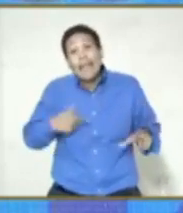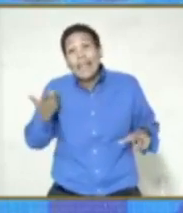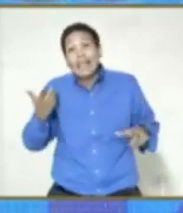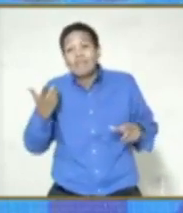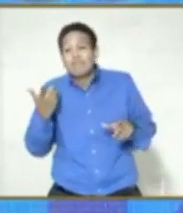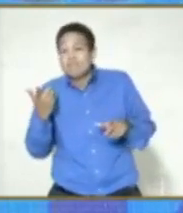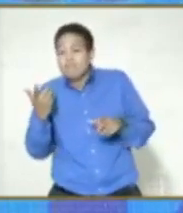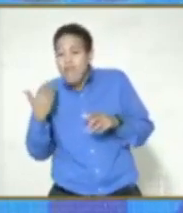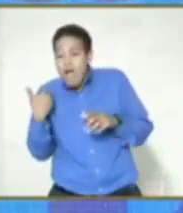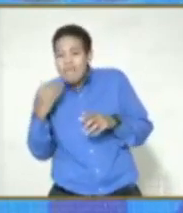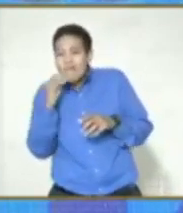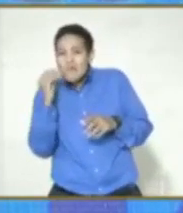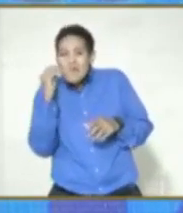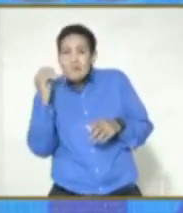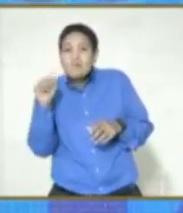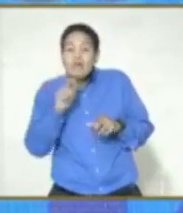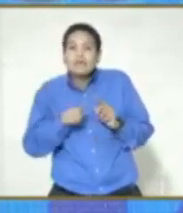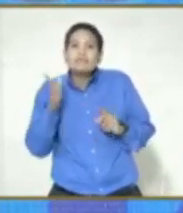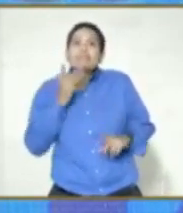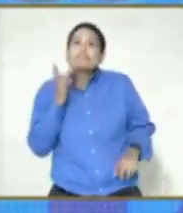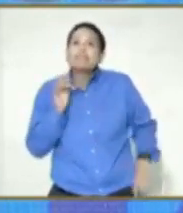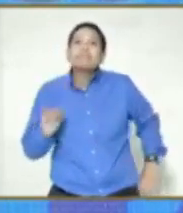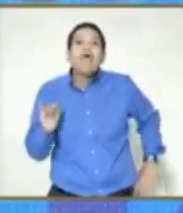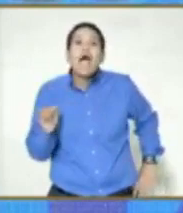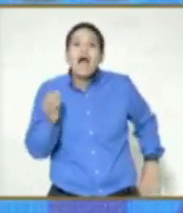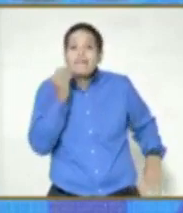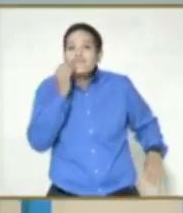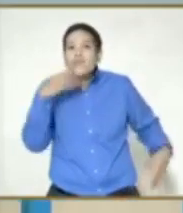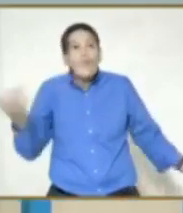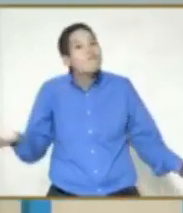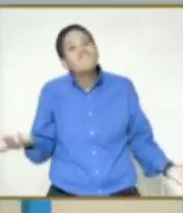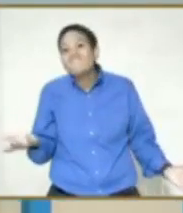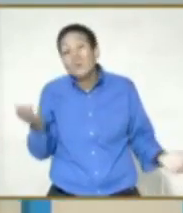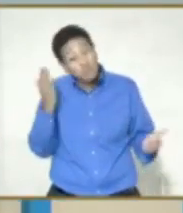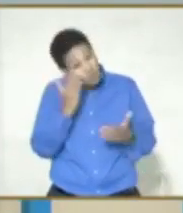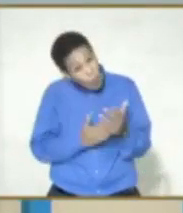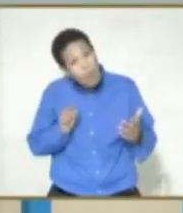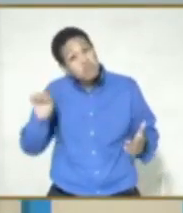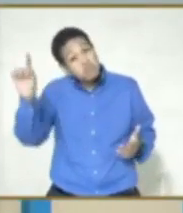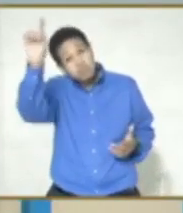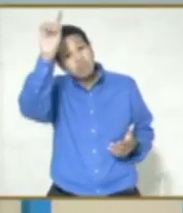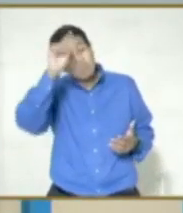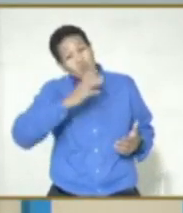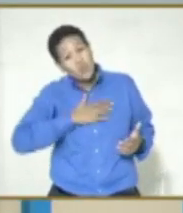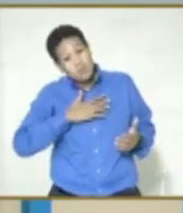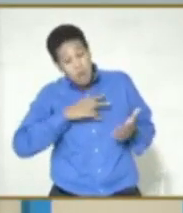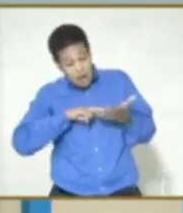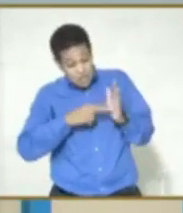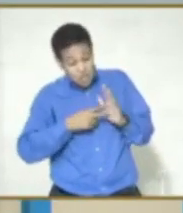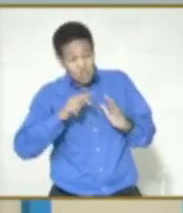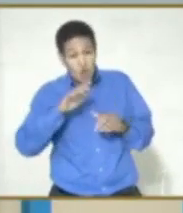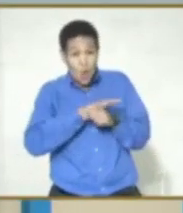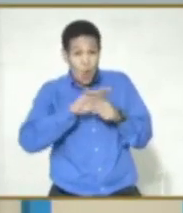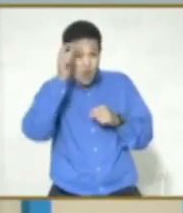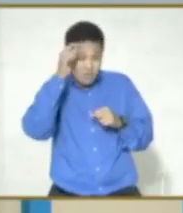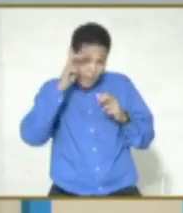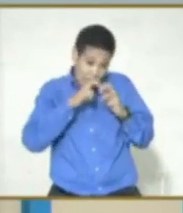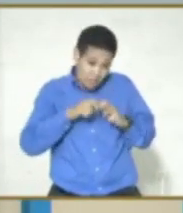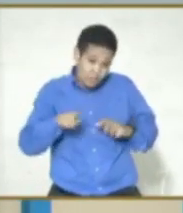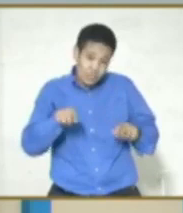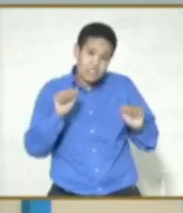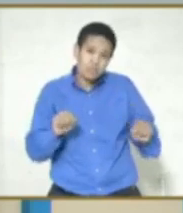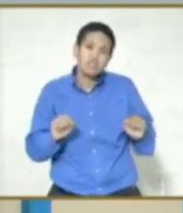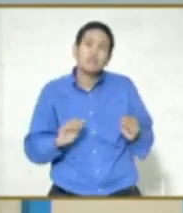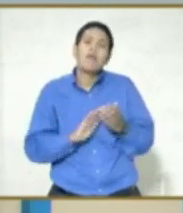my intention as the Minister of Local Government to explore this possibility and to make it a